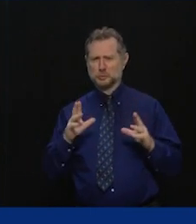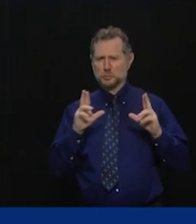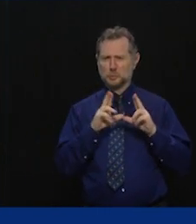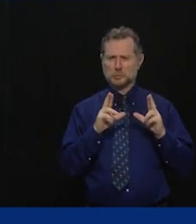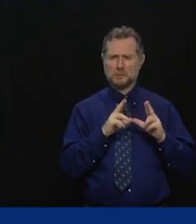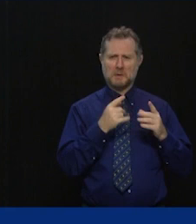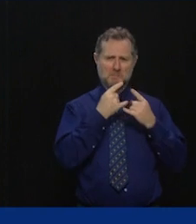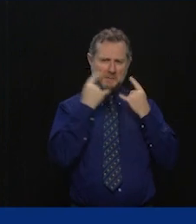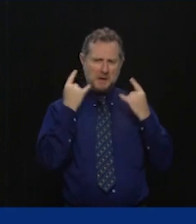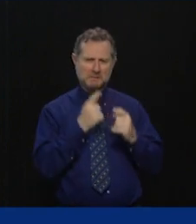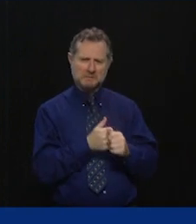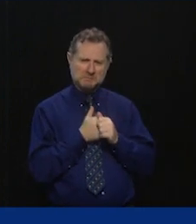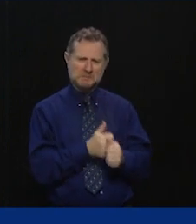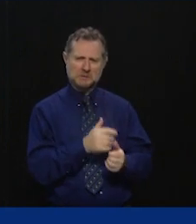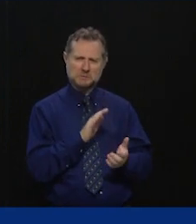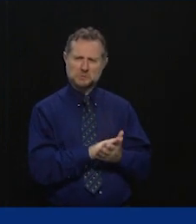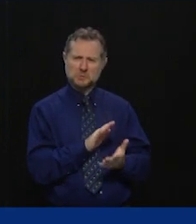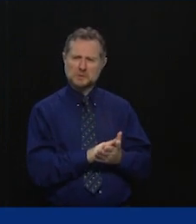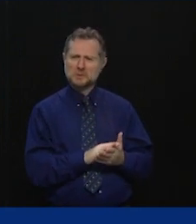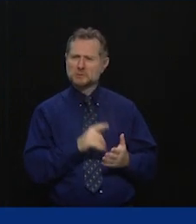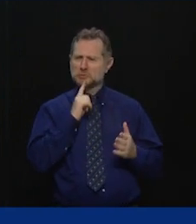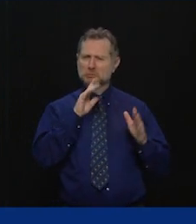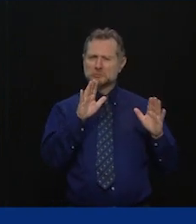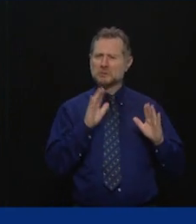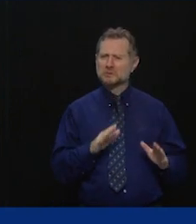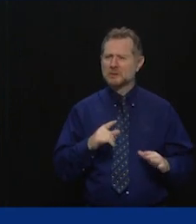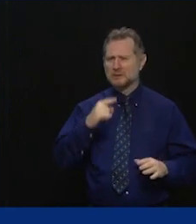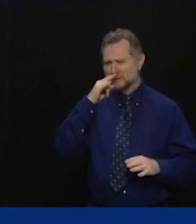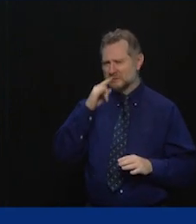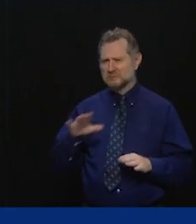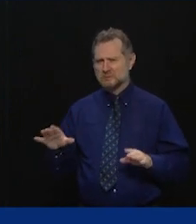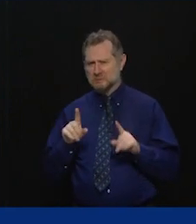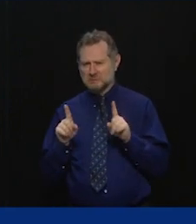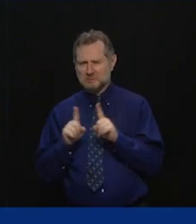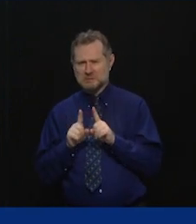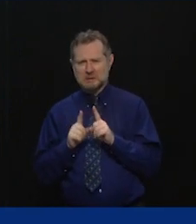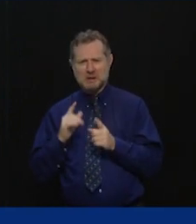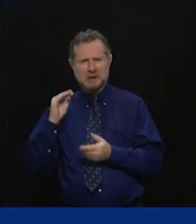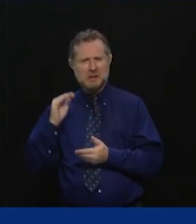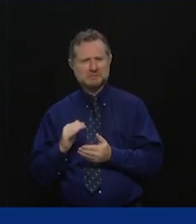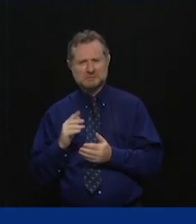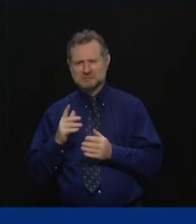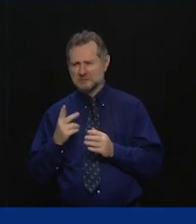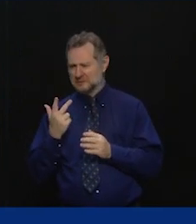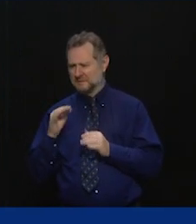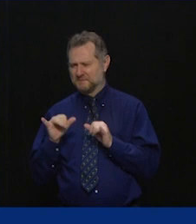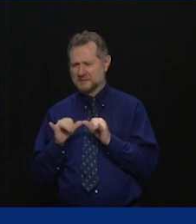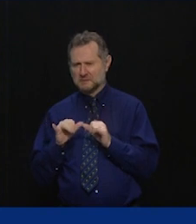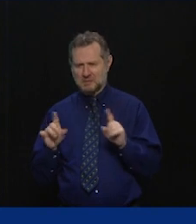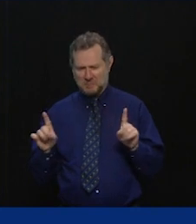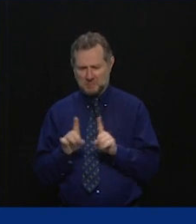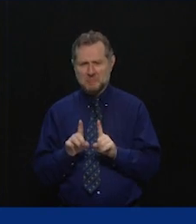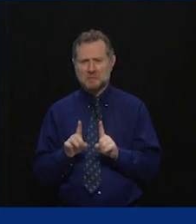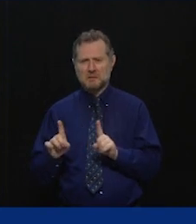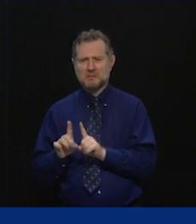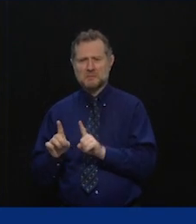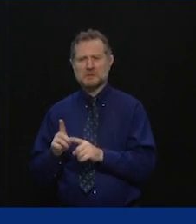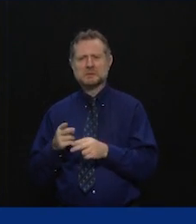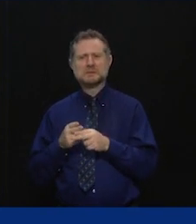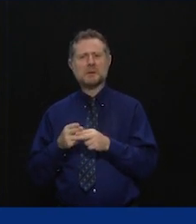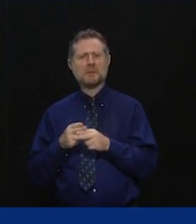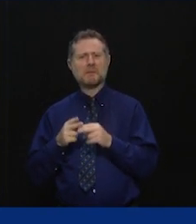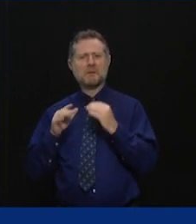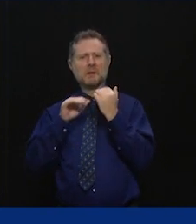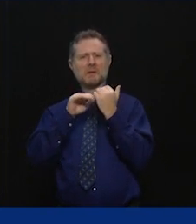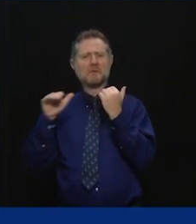in schools is not great, that the kids are closer than 3 feet. So is this just a temporary leveling off with a